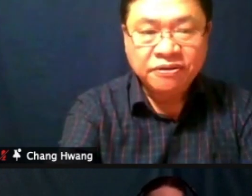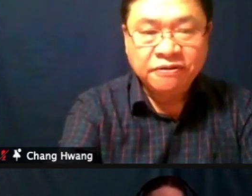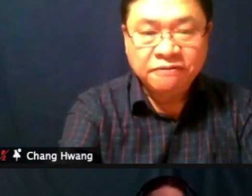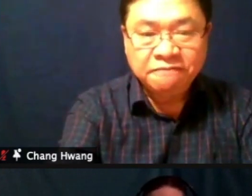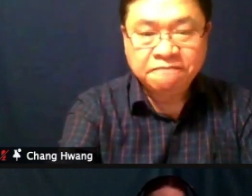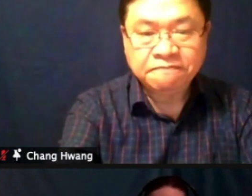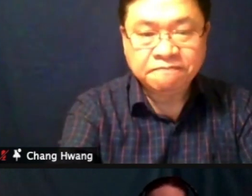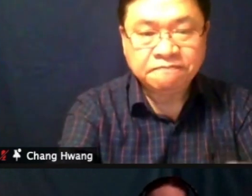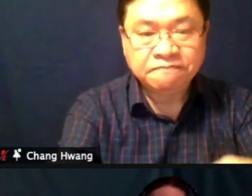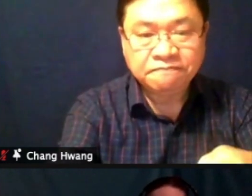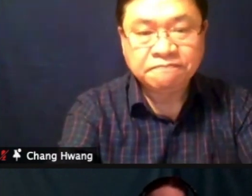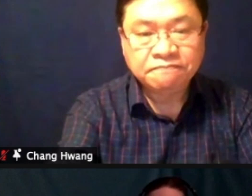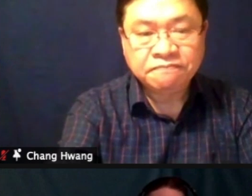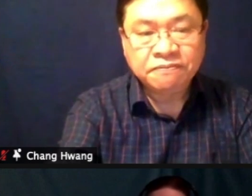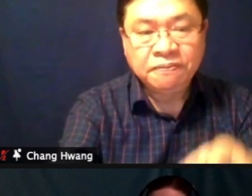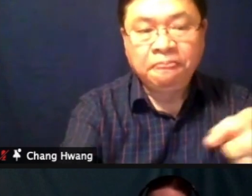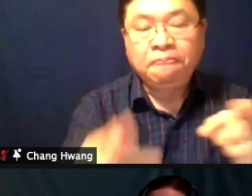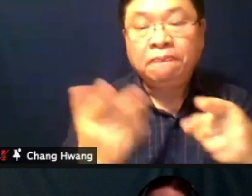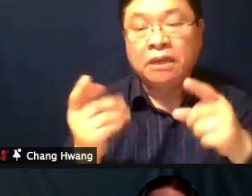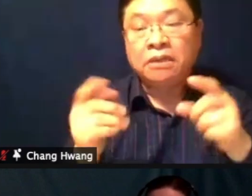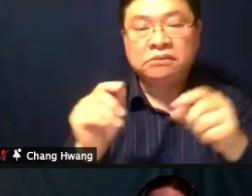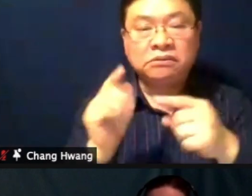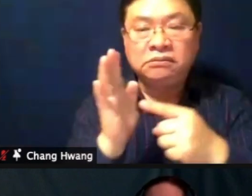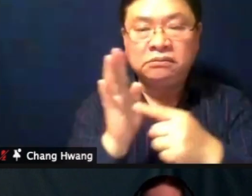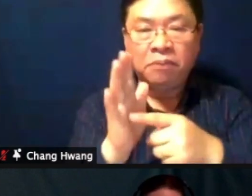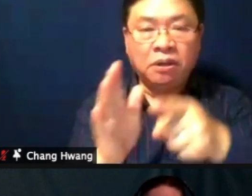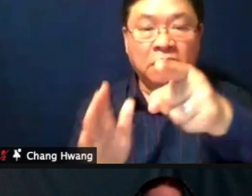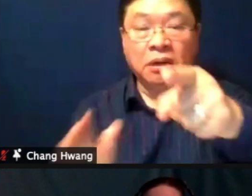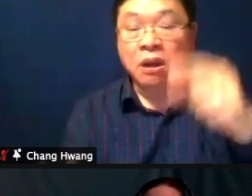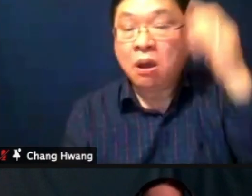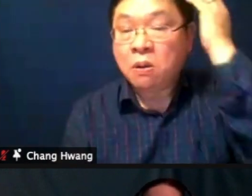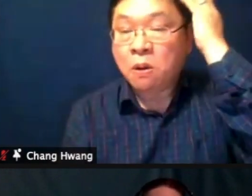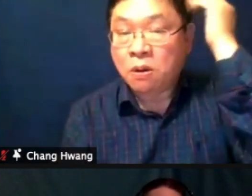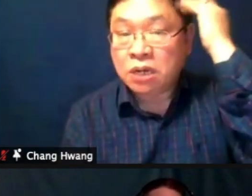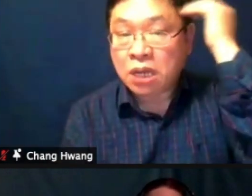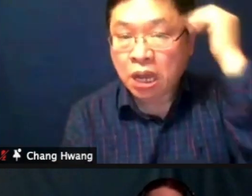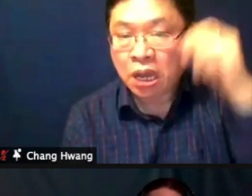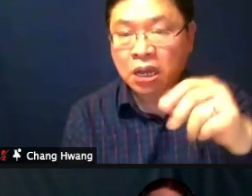several examples here I can share with you.